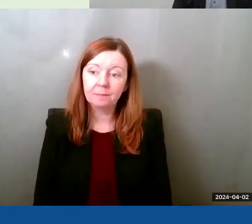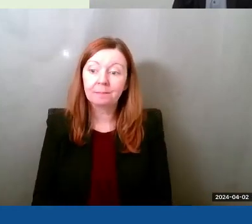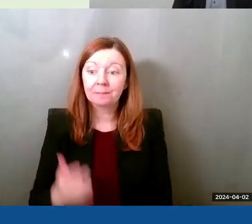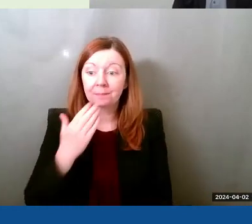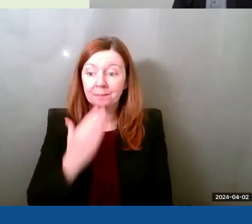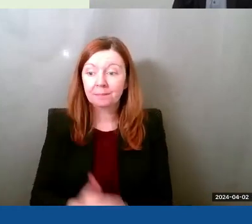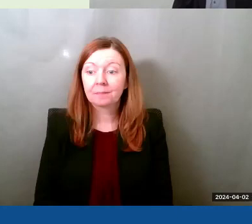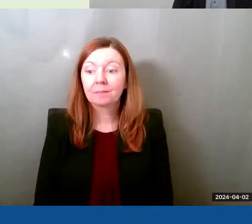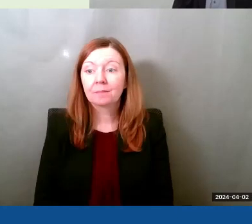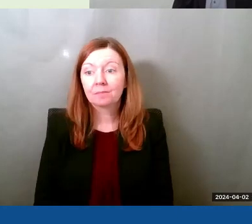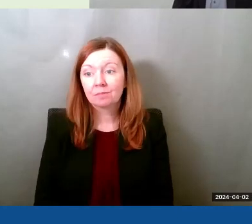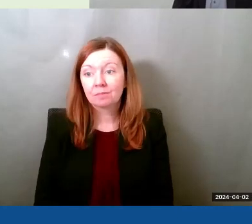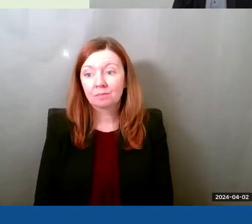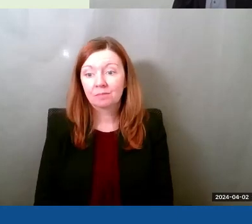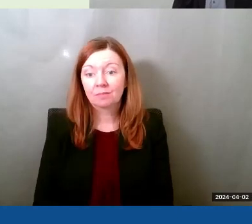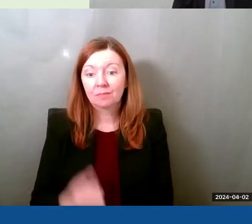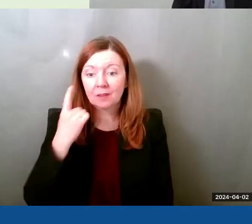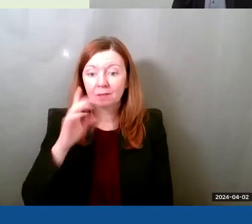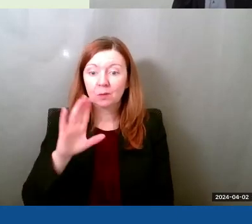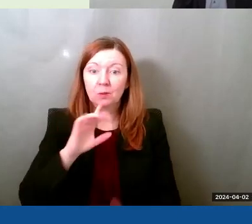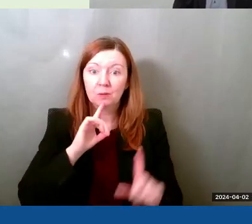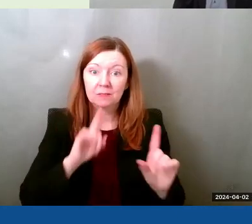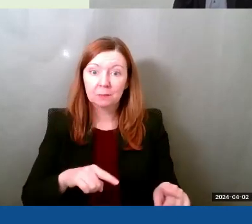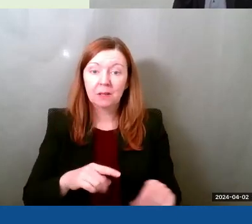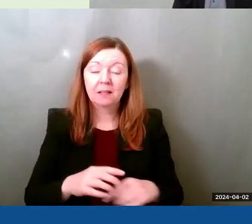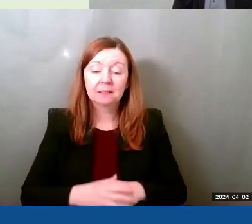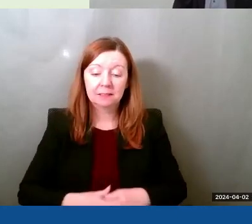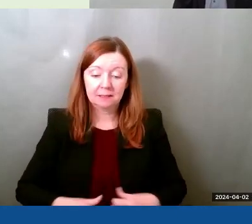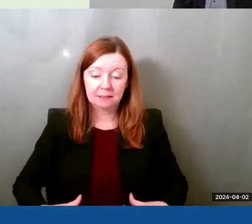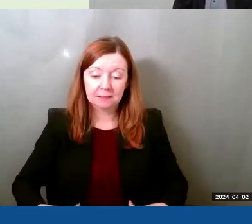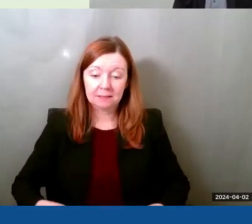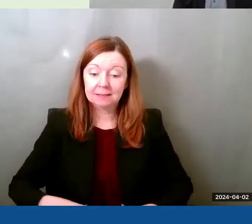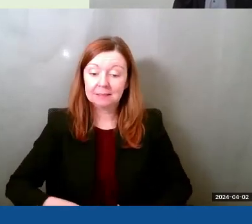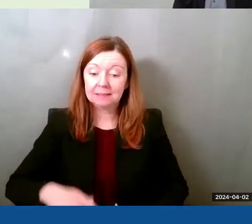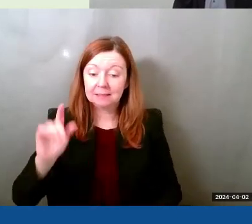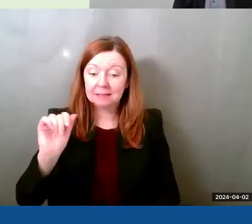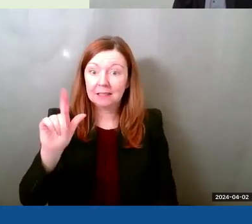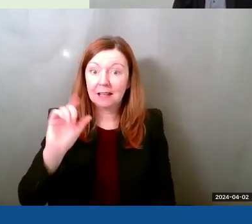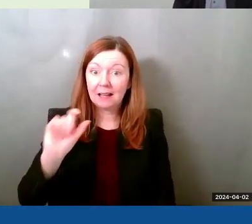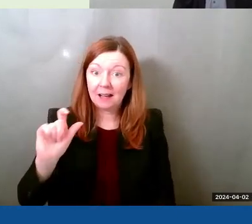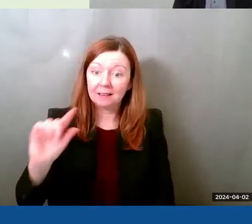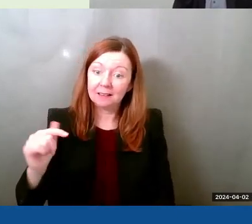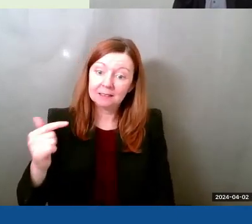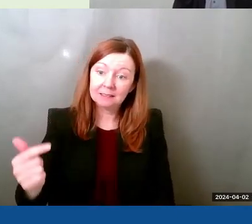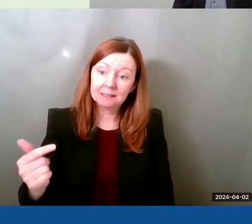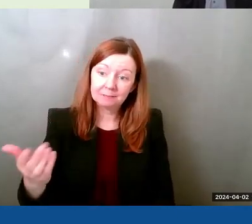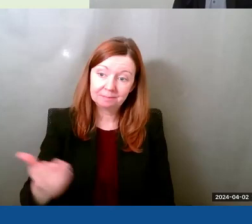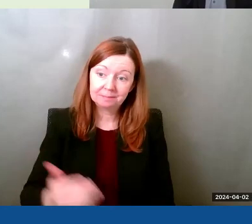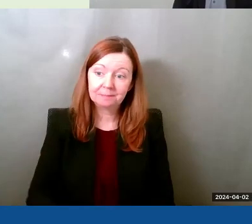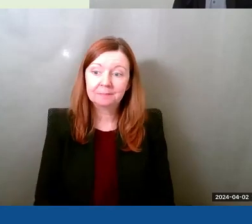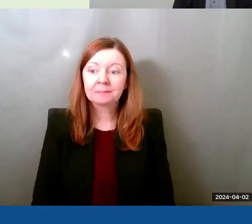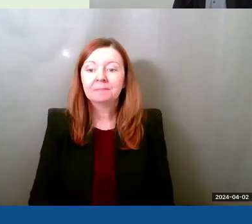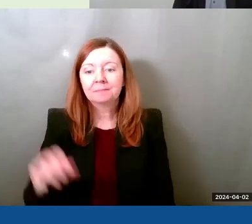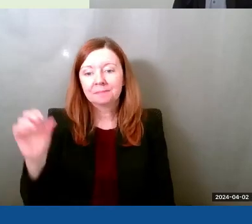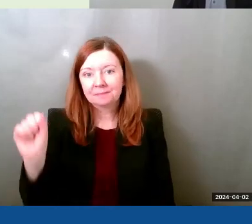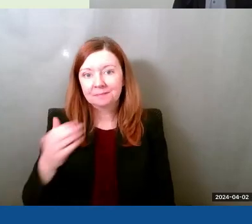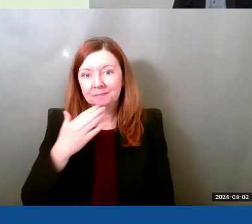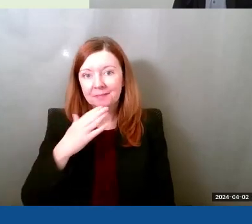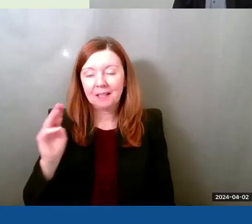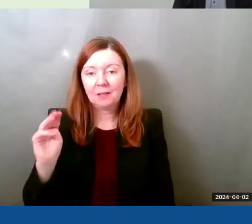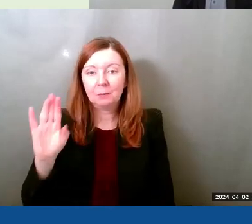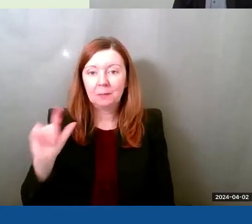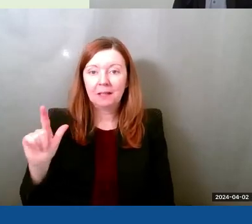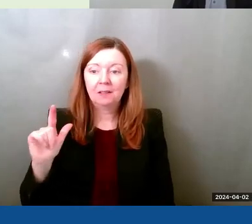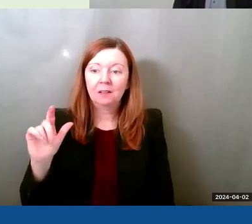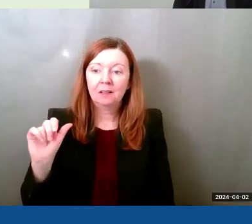Thank you for your responses. And Alex, where are we with the next 10? Yes, thank you, Michael.